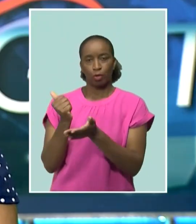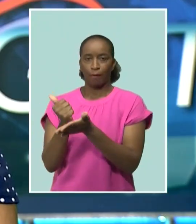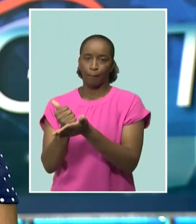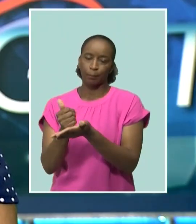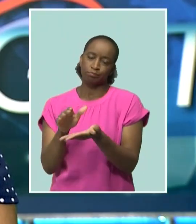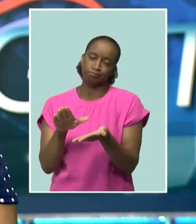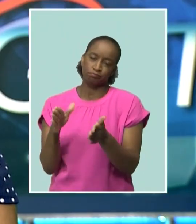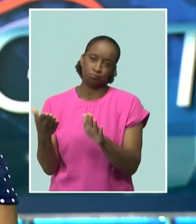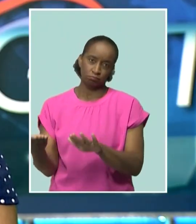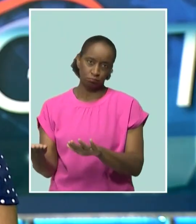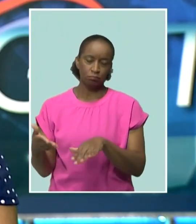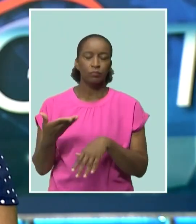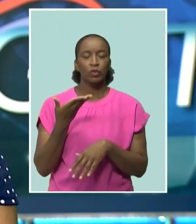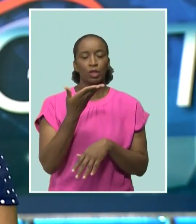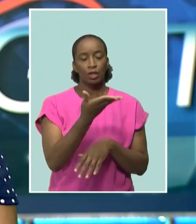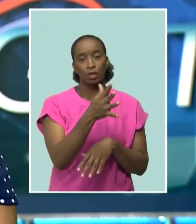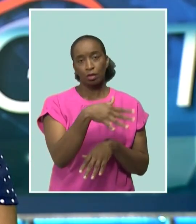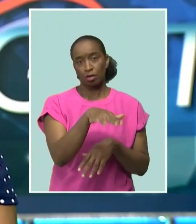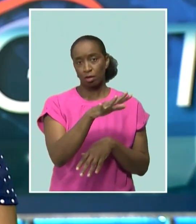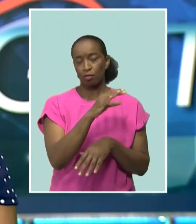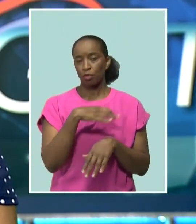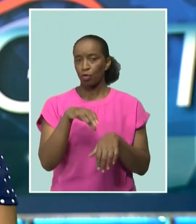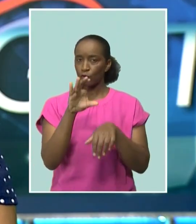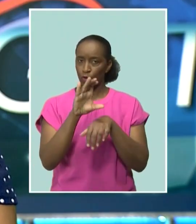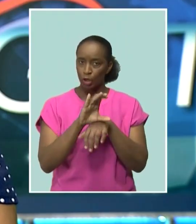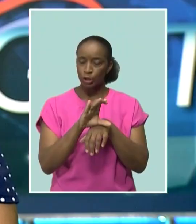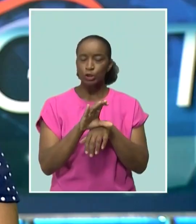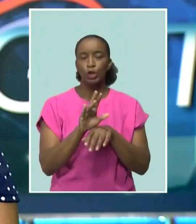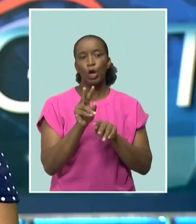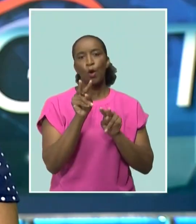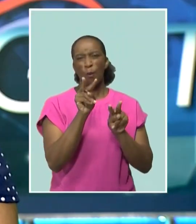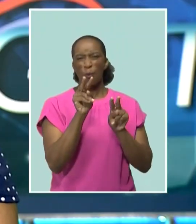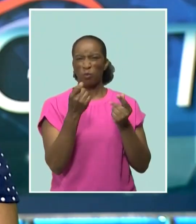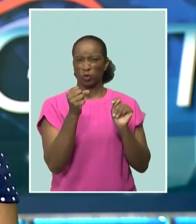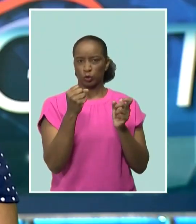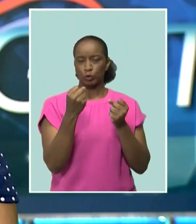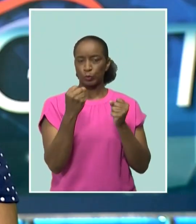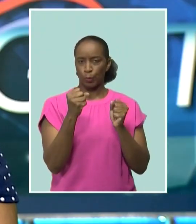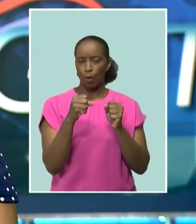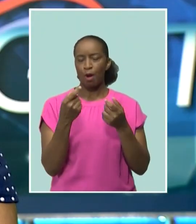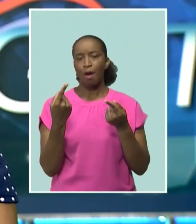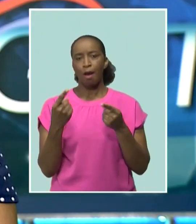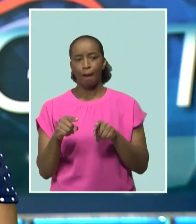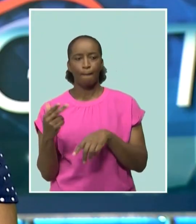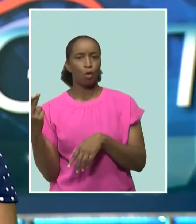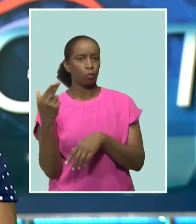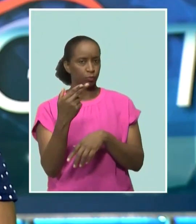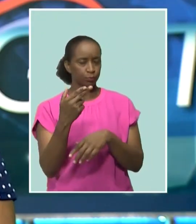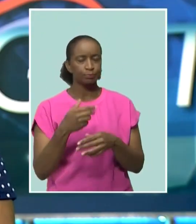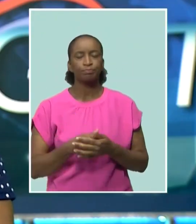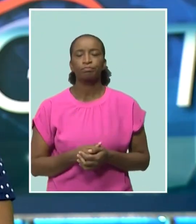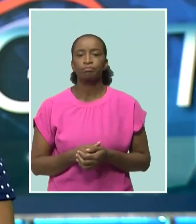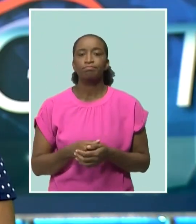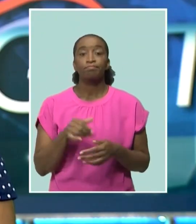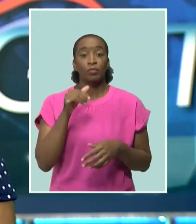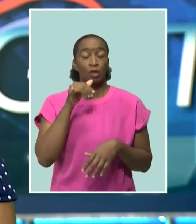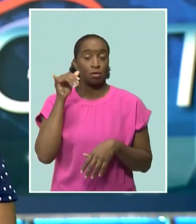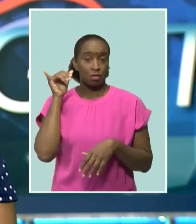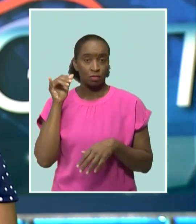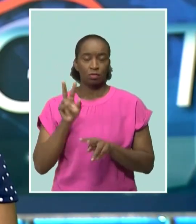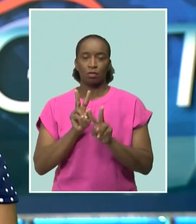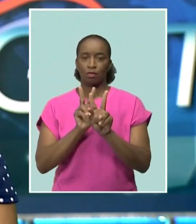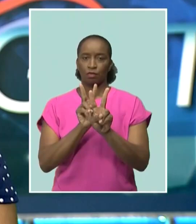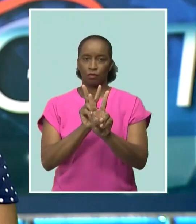watching a netball game at Silver Hill in Christchurch when he was shot. His life was celebrated at a funeral service yesterday at the